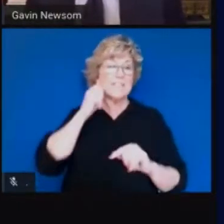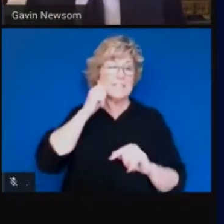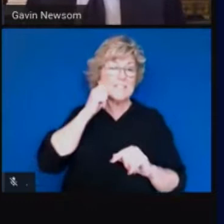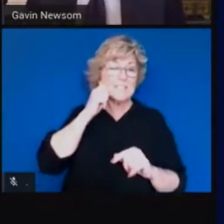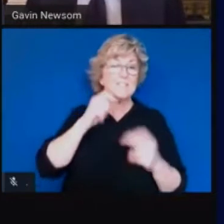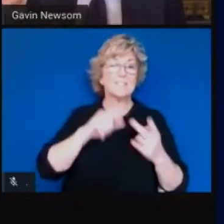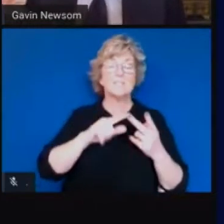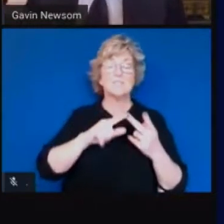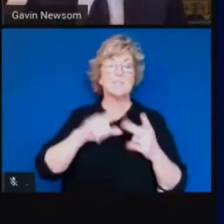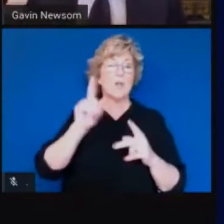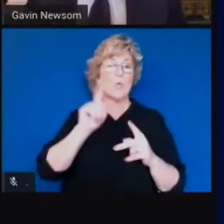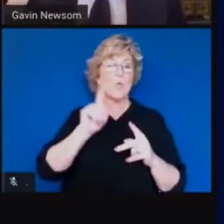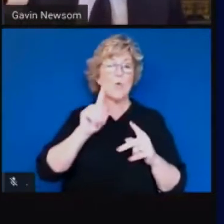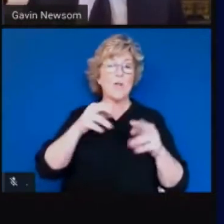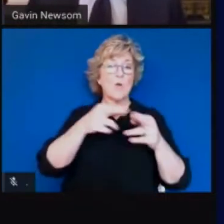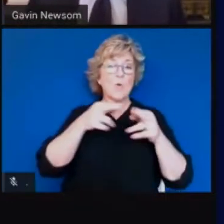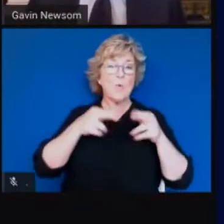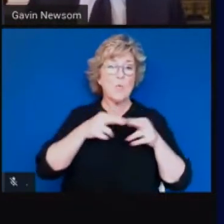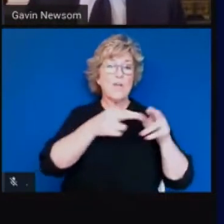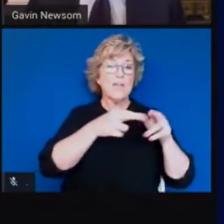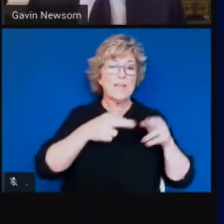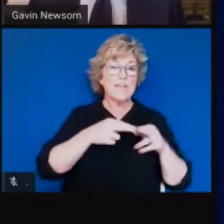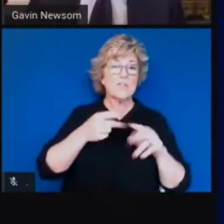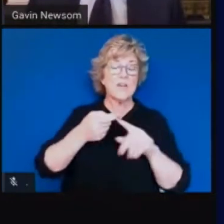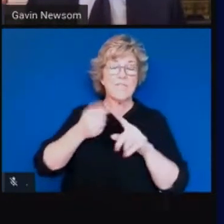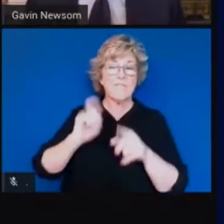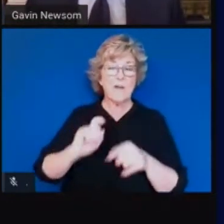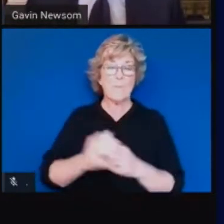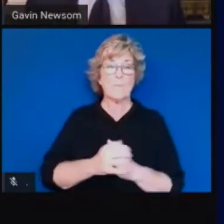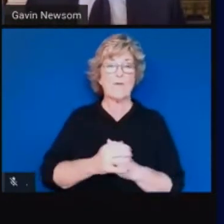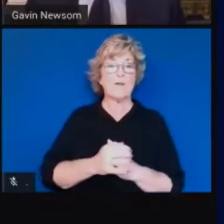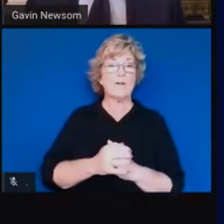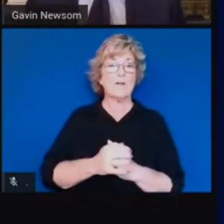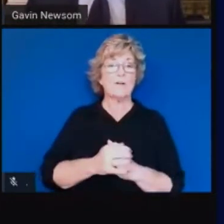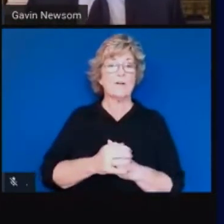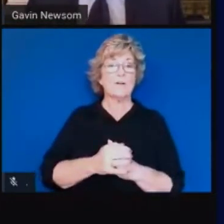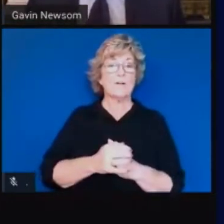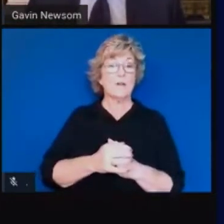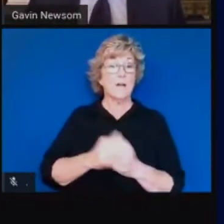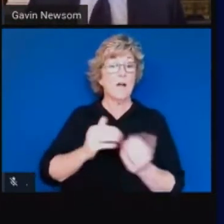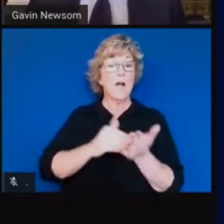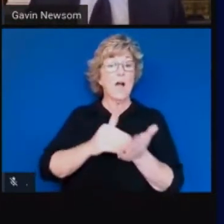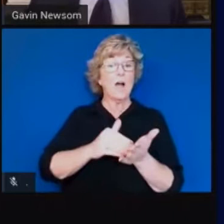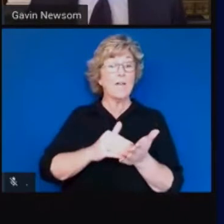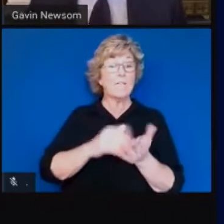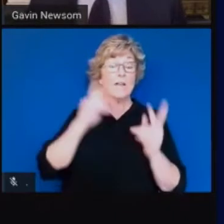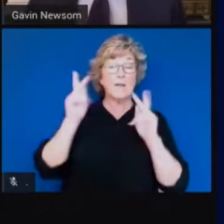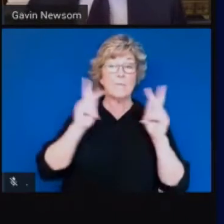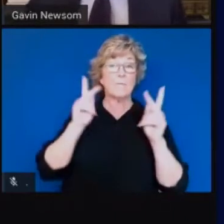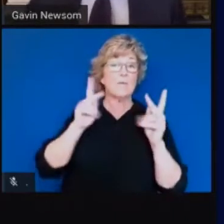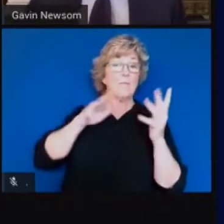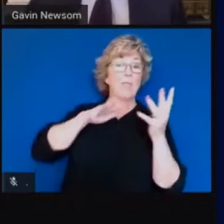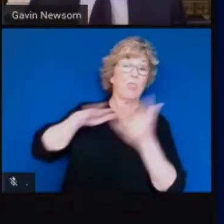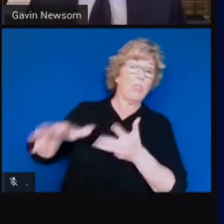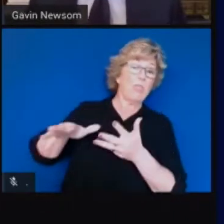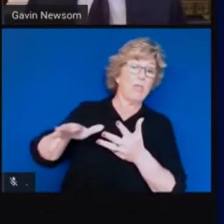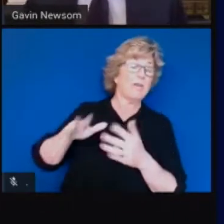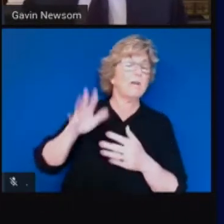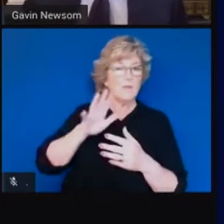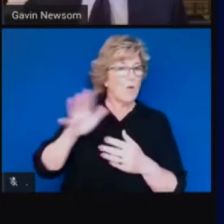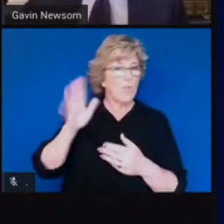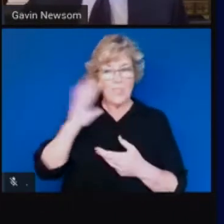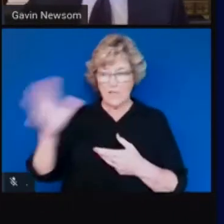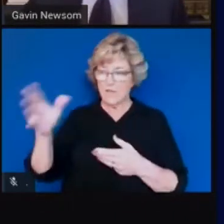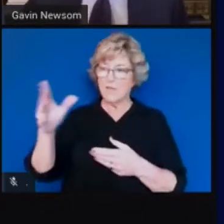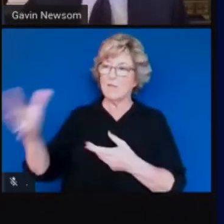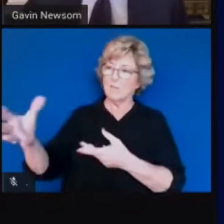geographic diversity, to really think about those subpopulations that are so often left behind in any vaccine drive, any